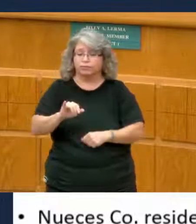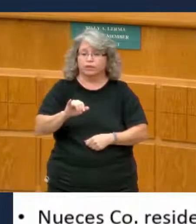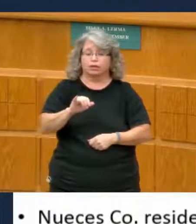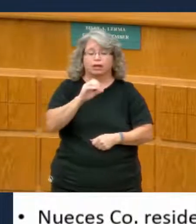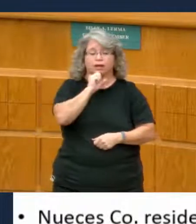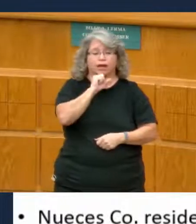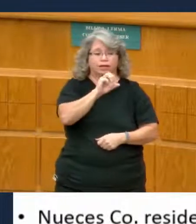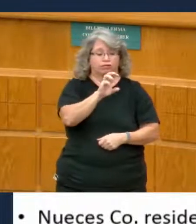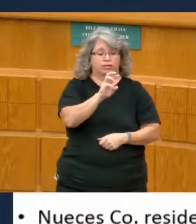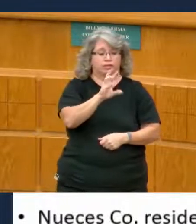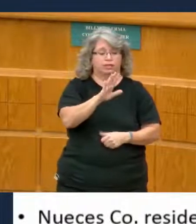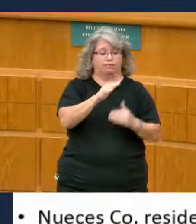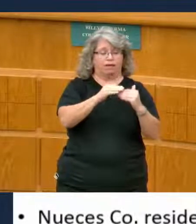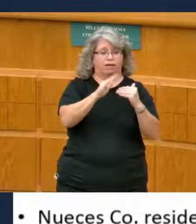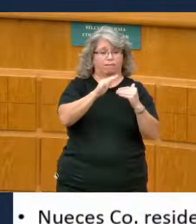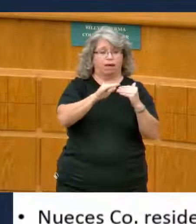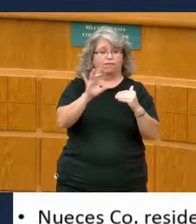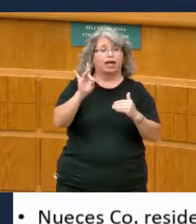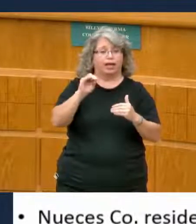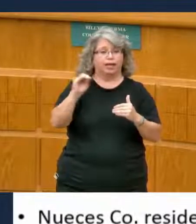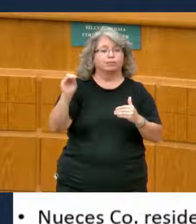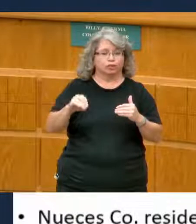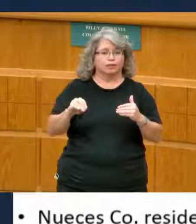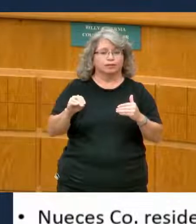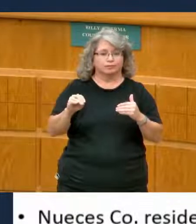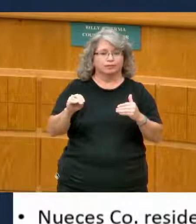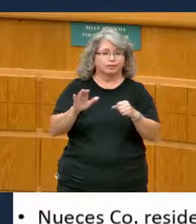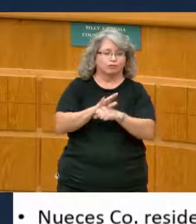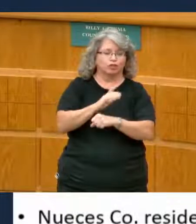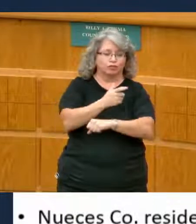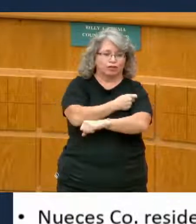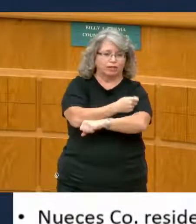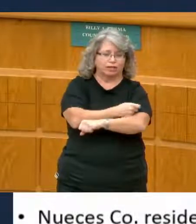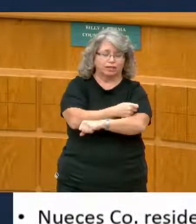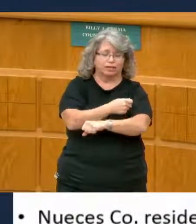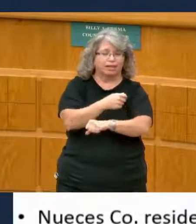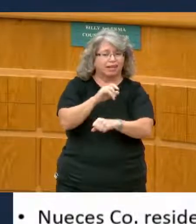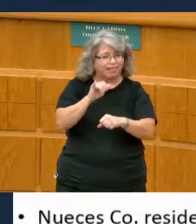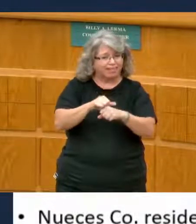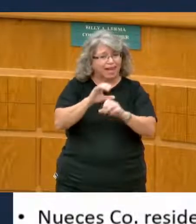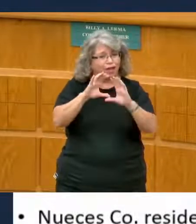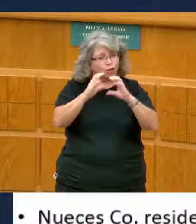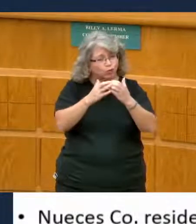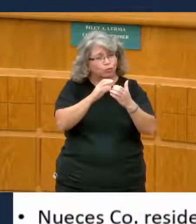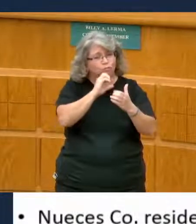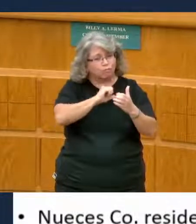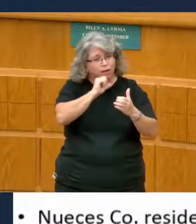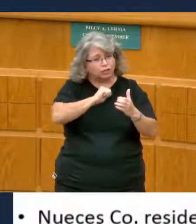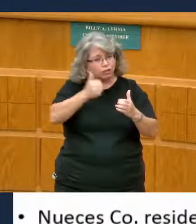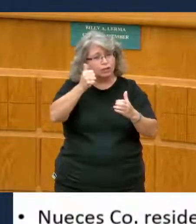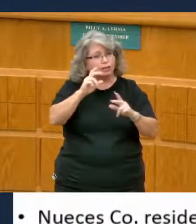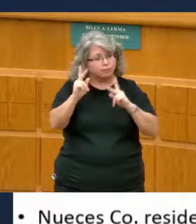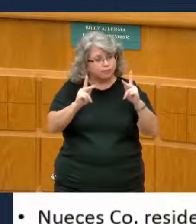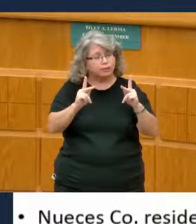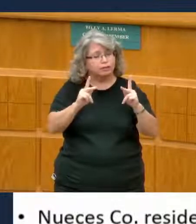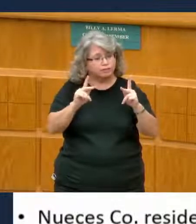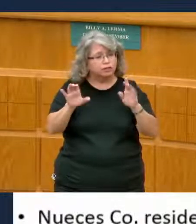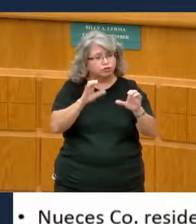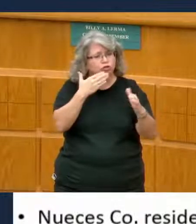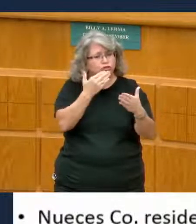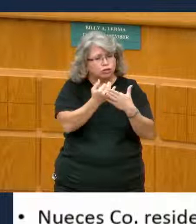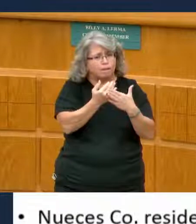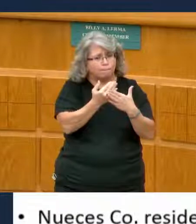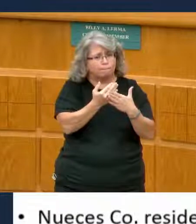years and older, we're at 80% fully vaccinated. So we've done a really good job with the elderly, and we need to continue